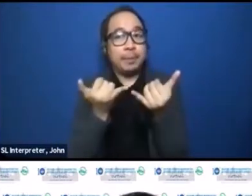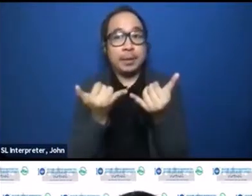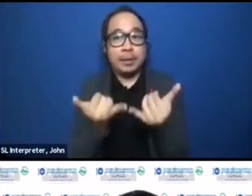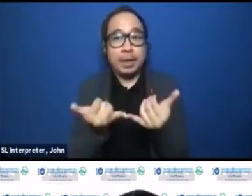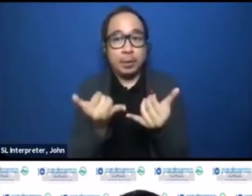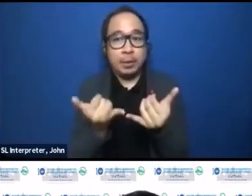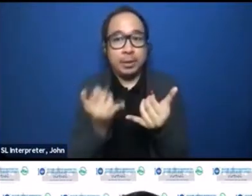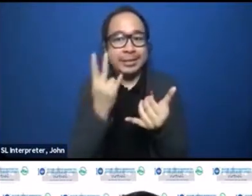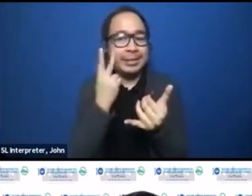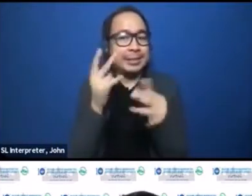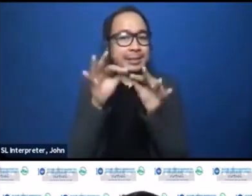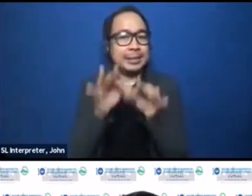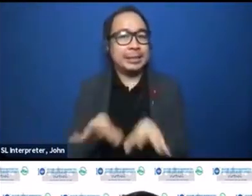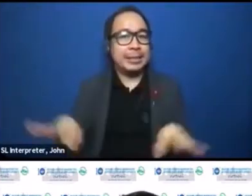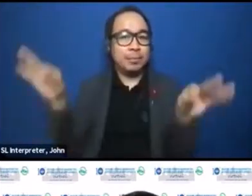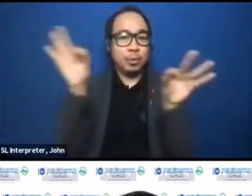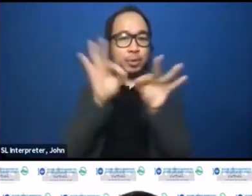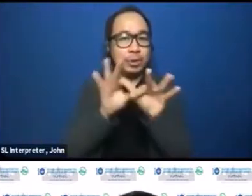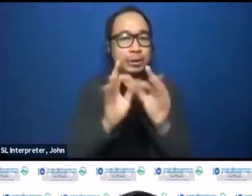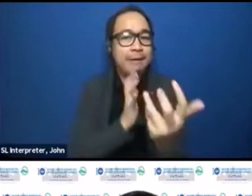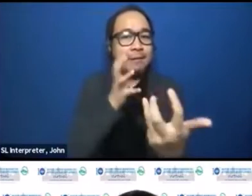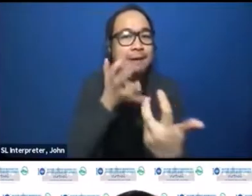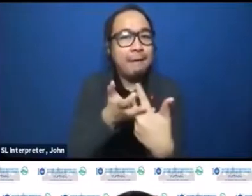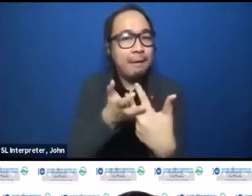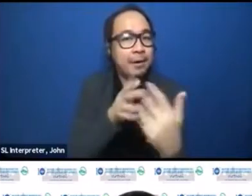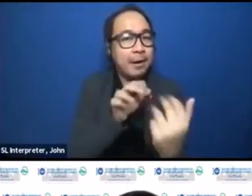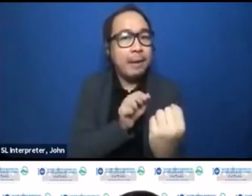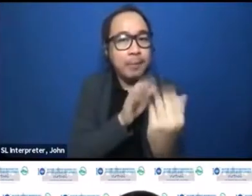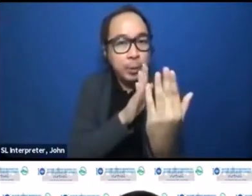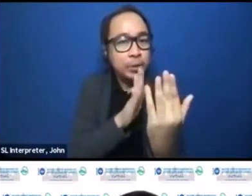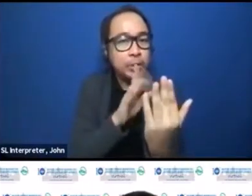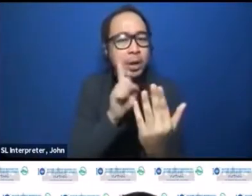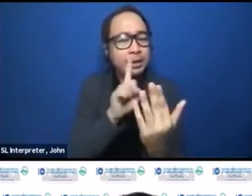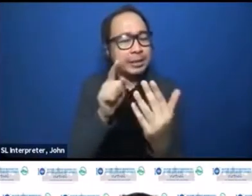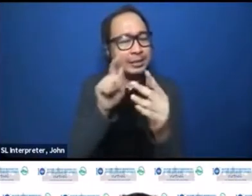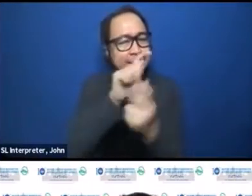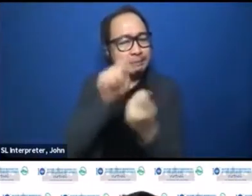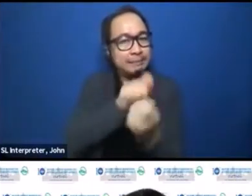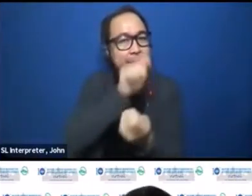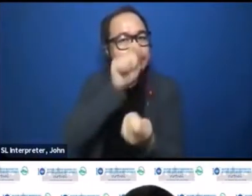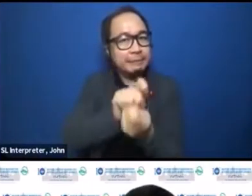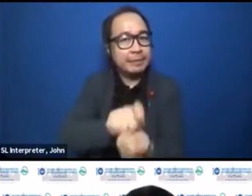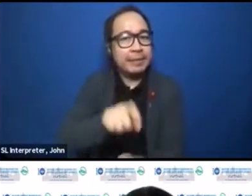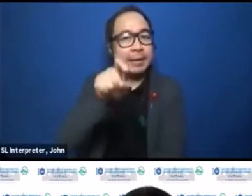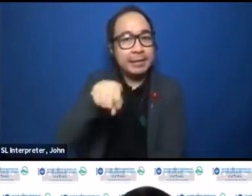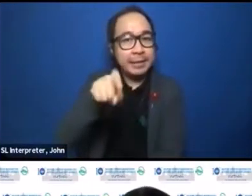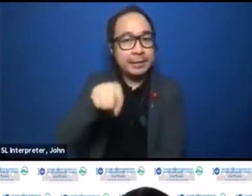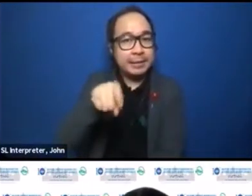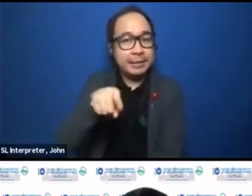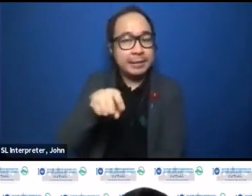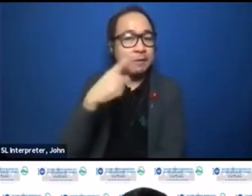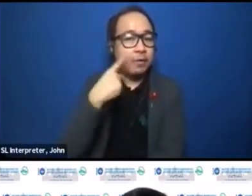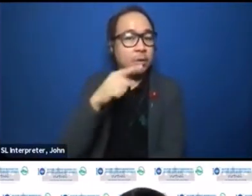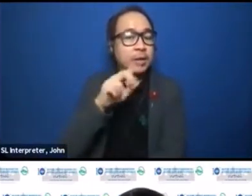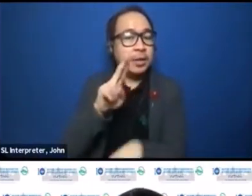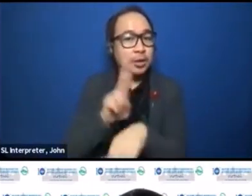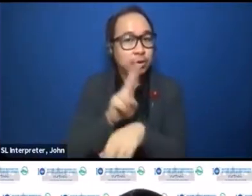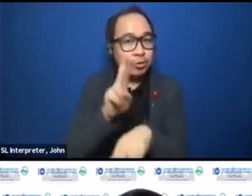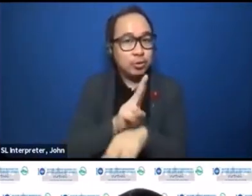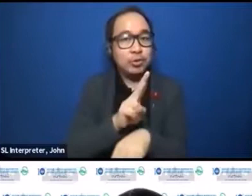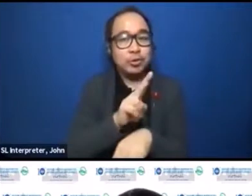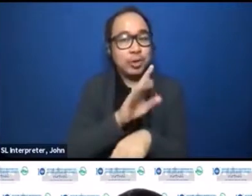very important tailored interventions to fit the specific needs of the FEWs as well as the spouses